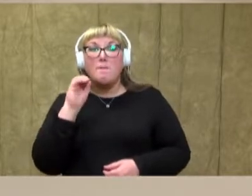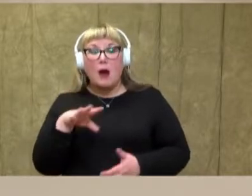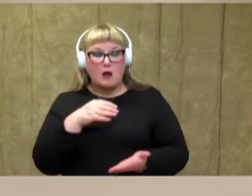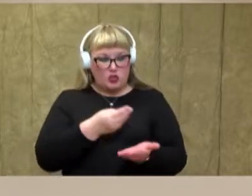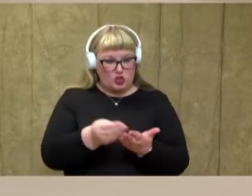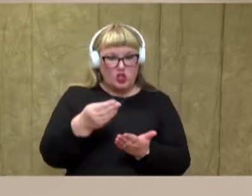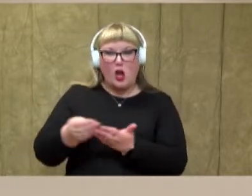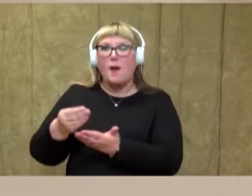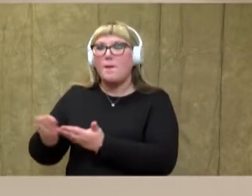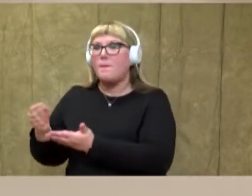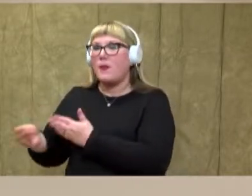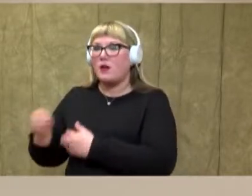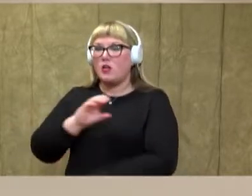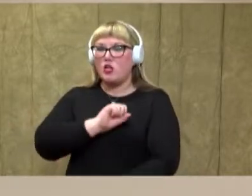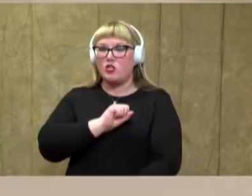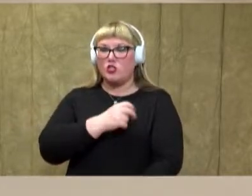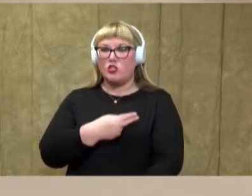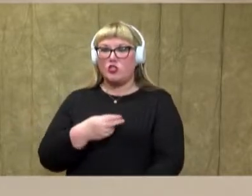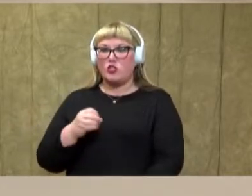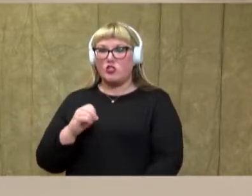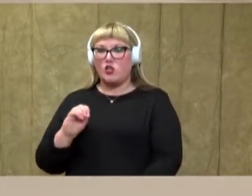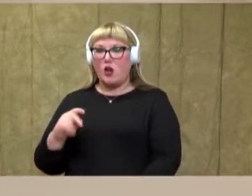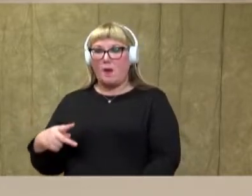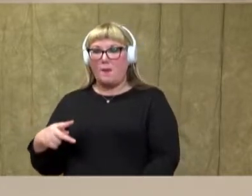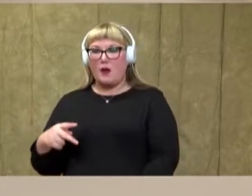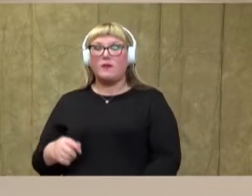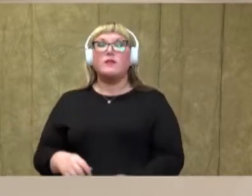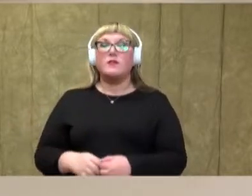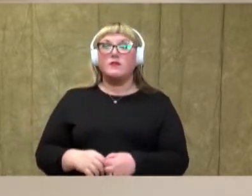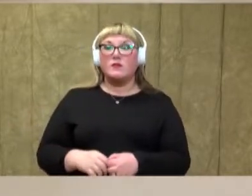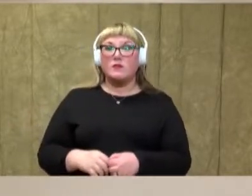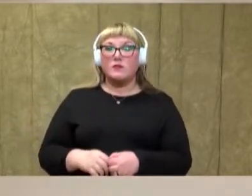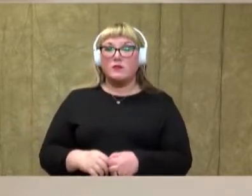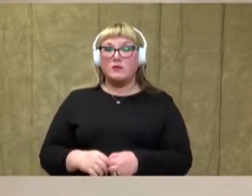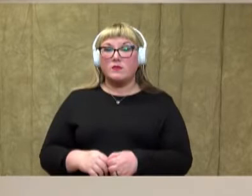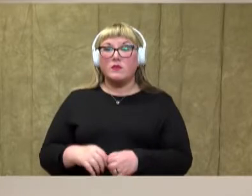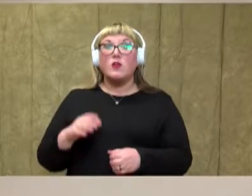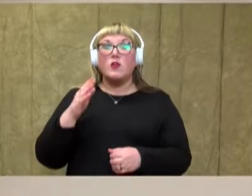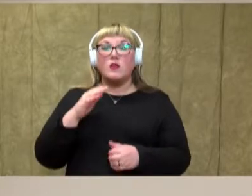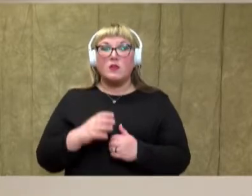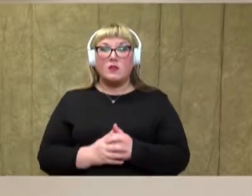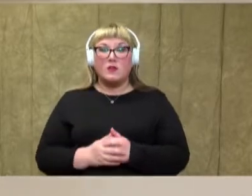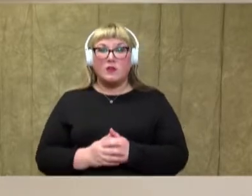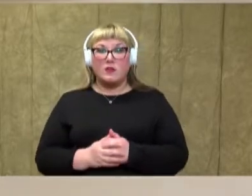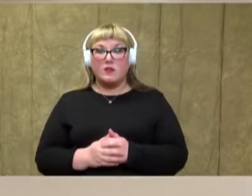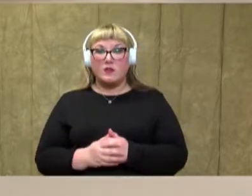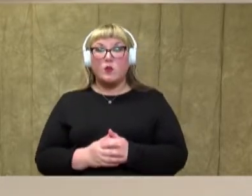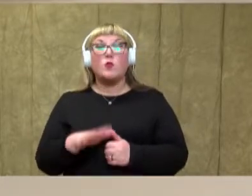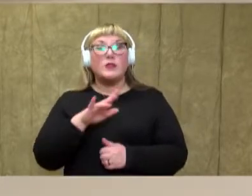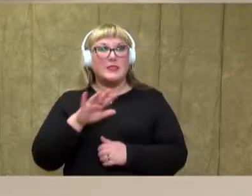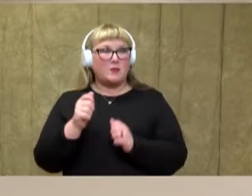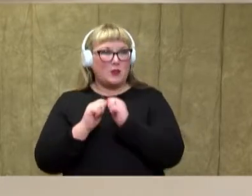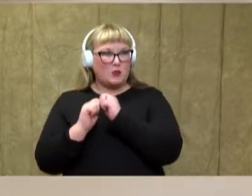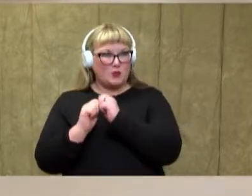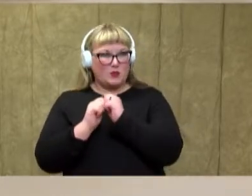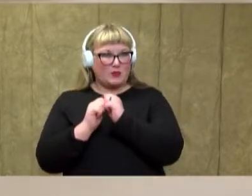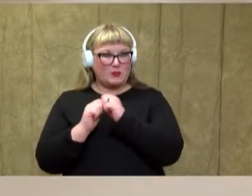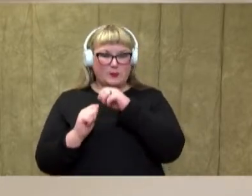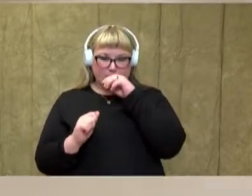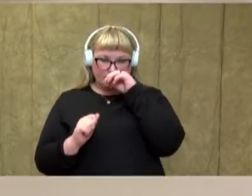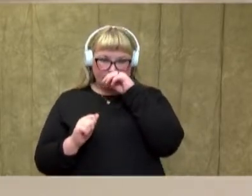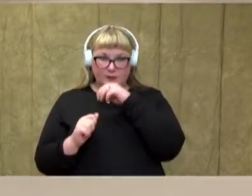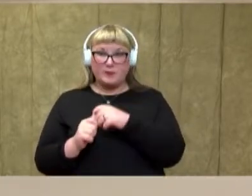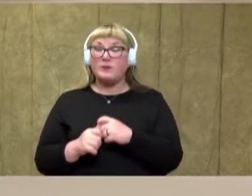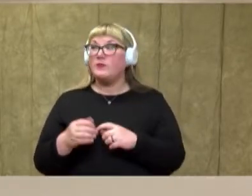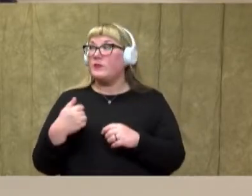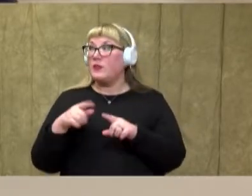Shop. Listen to the sounds. Shop. We're going to break that word apart and we're going to spell it together. All right, so remember we have